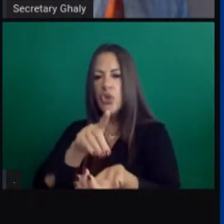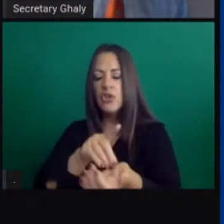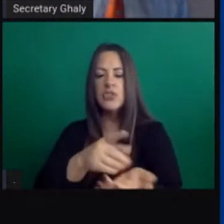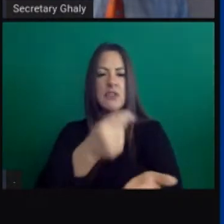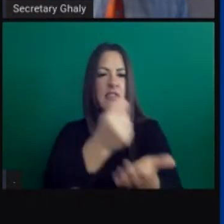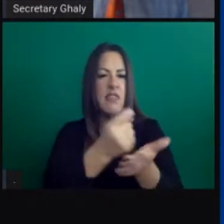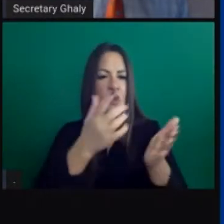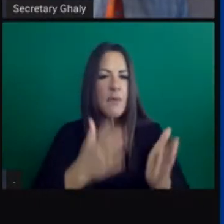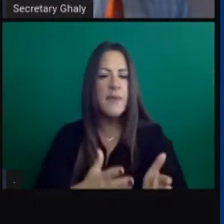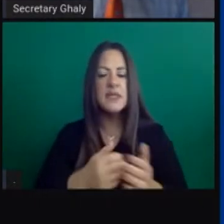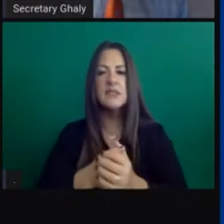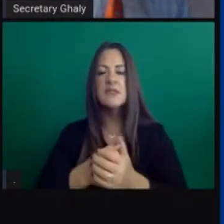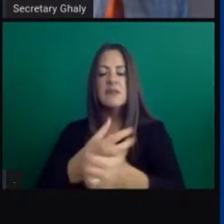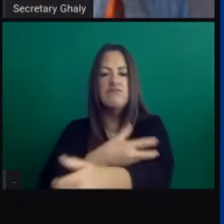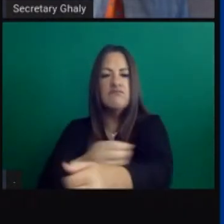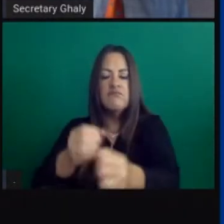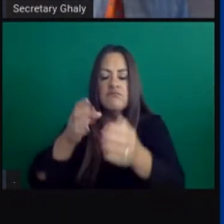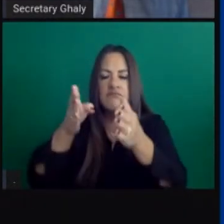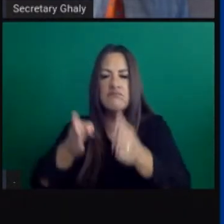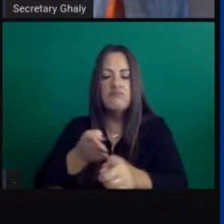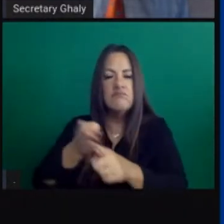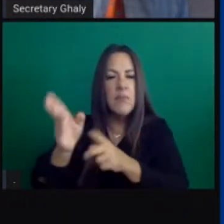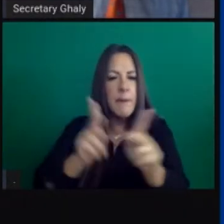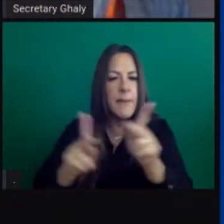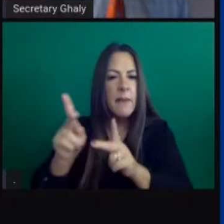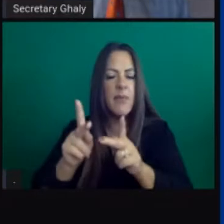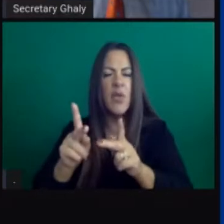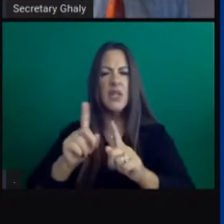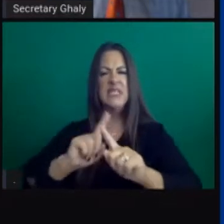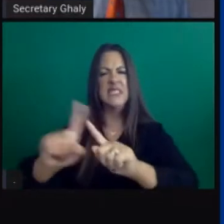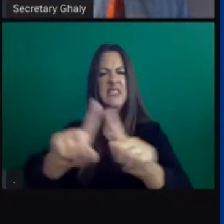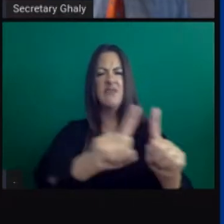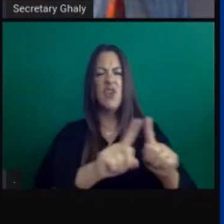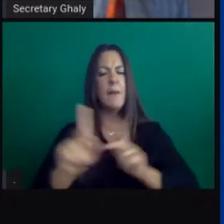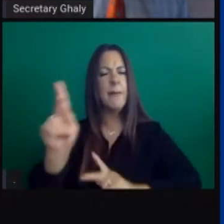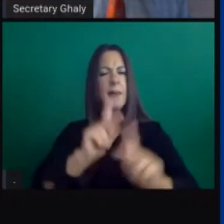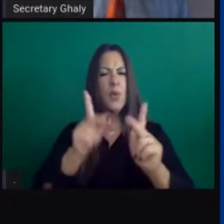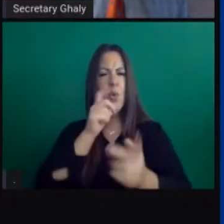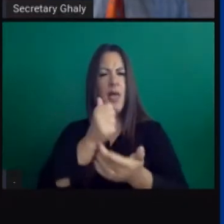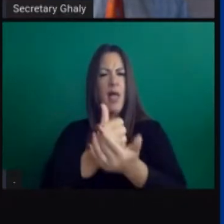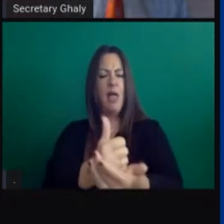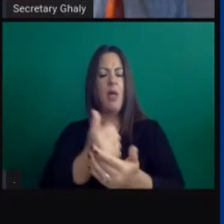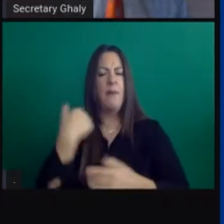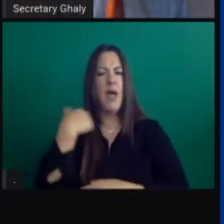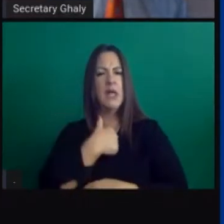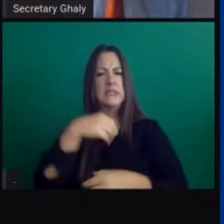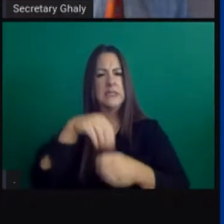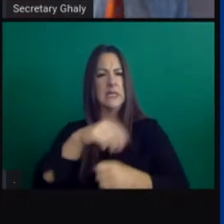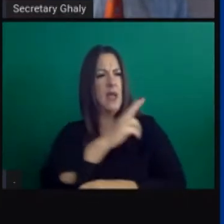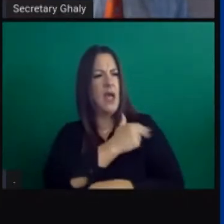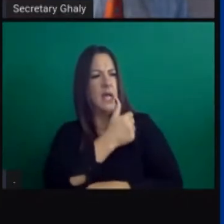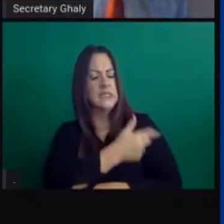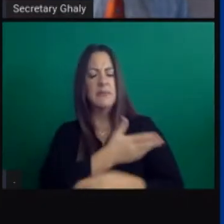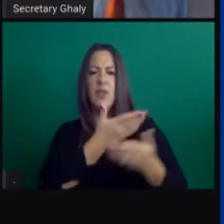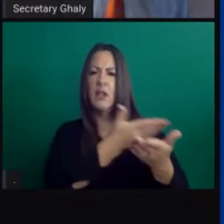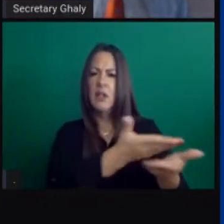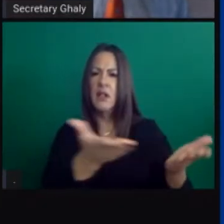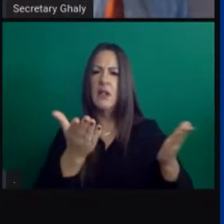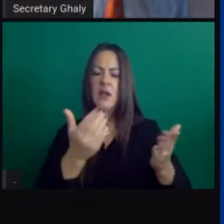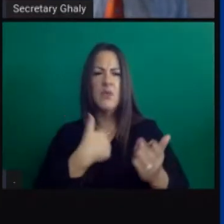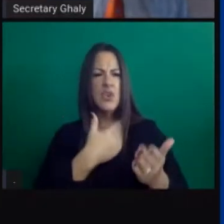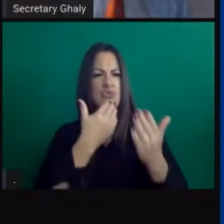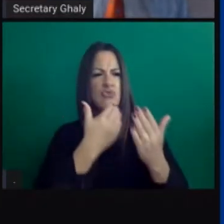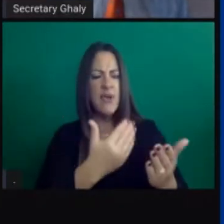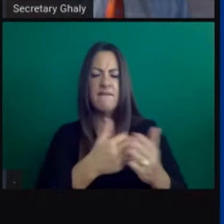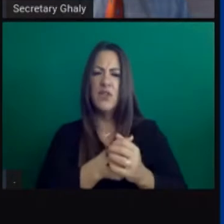therapists, phlebotomists, all the people who help care happen in a hospital setting, in a clinic setting. Just very grateful to